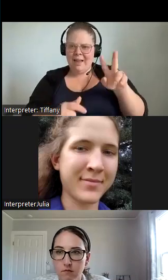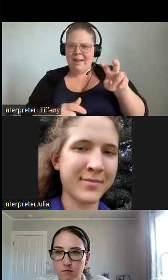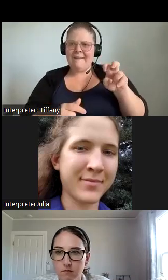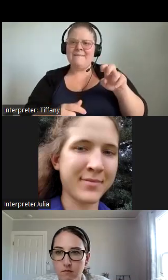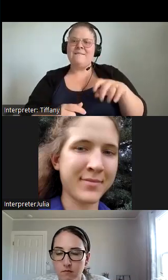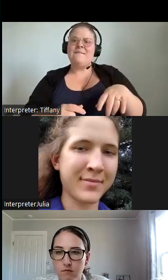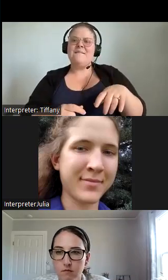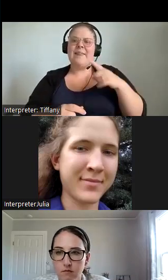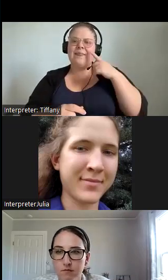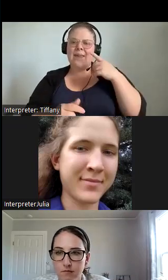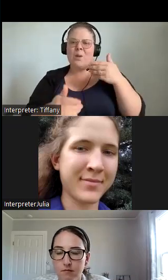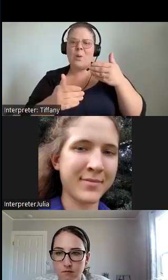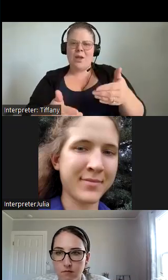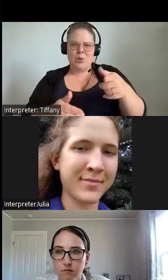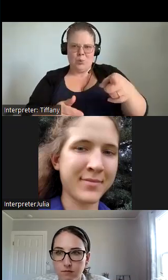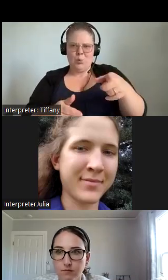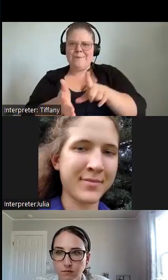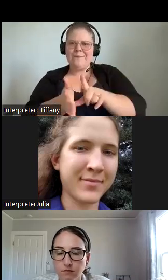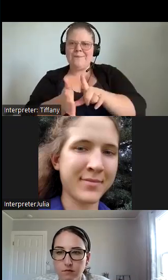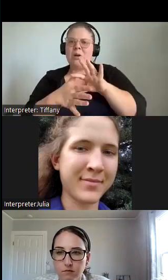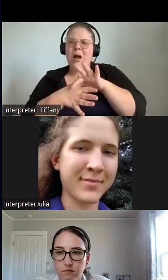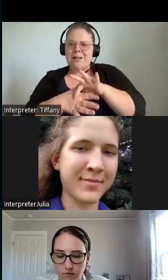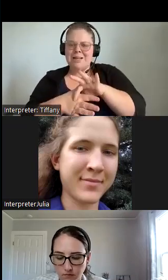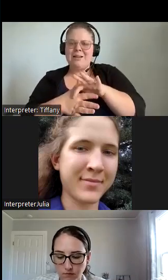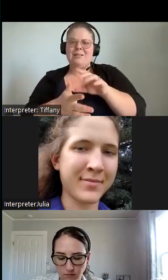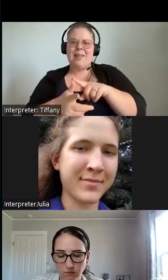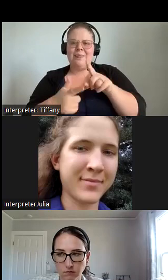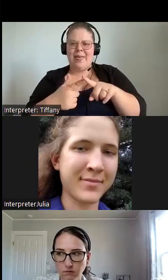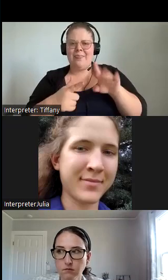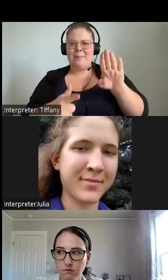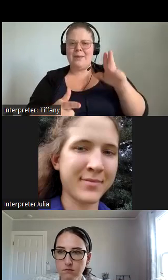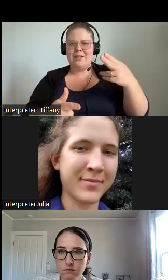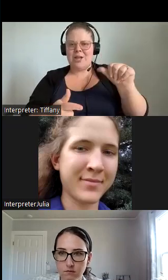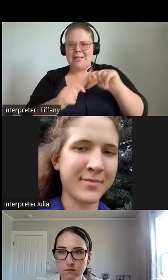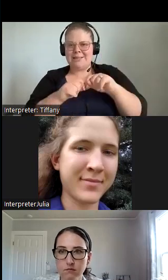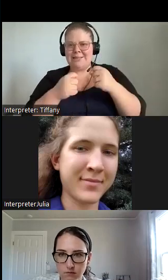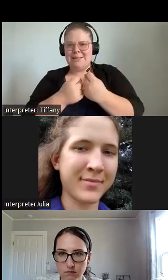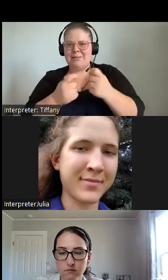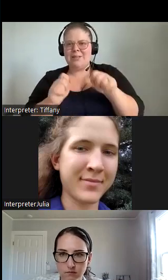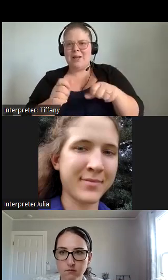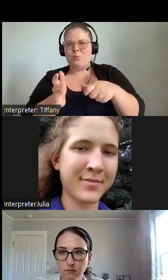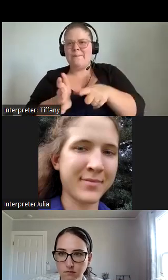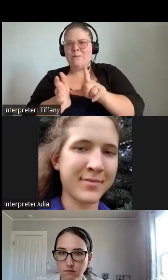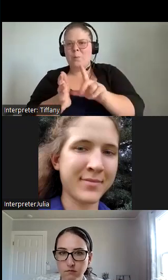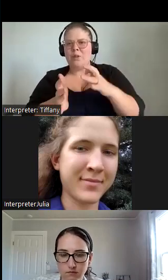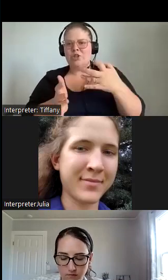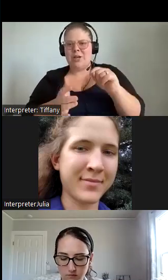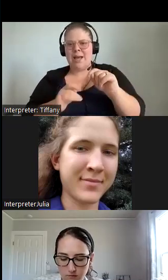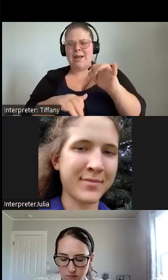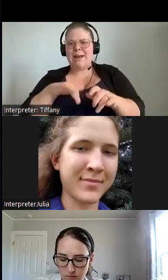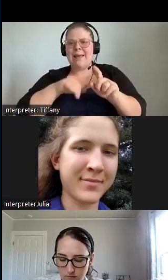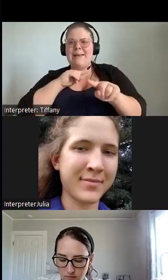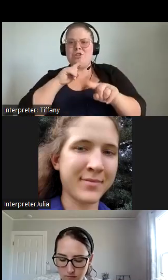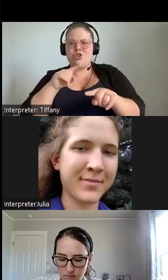we move forward with you reviewing the content, and then the rest of the BHA team can look at the chat and answer questions in the chat as